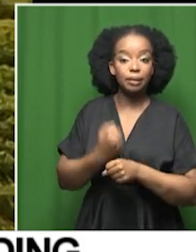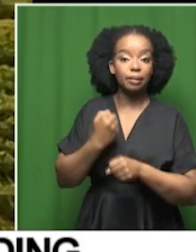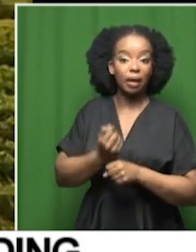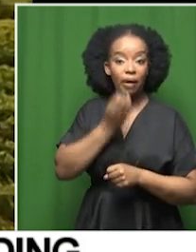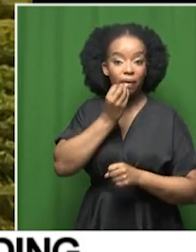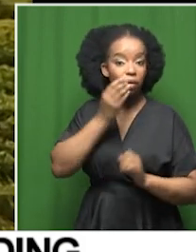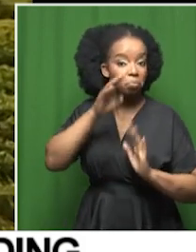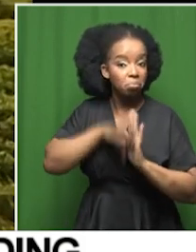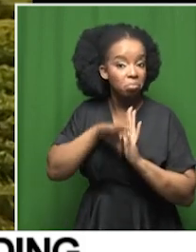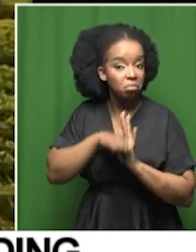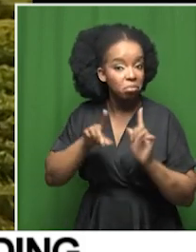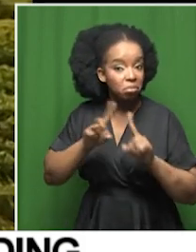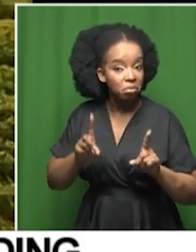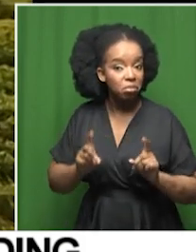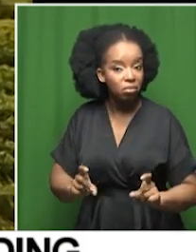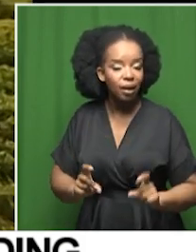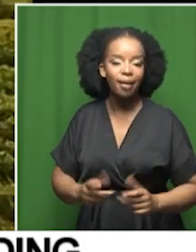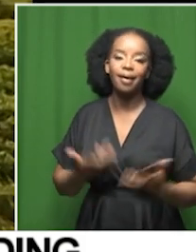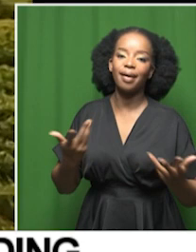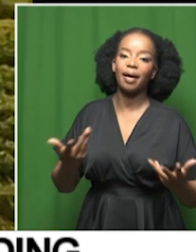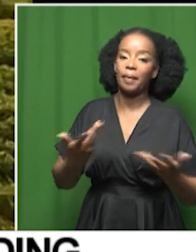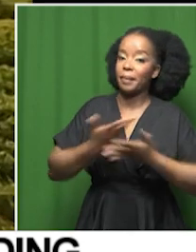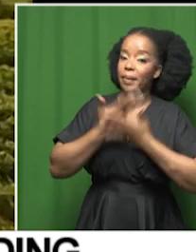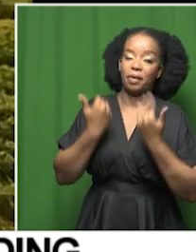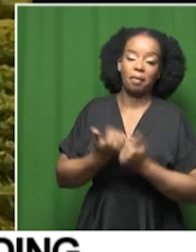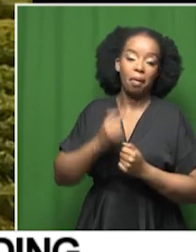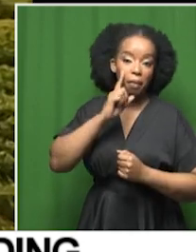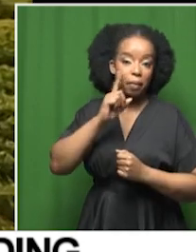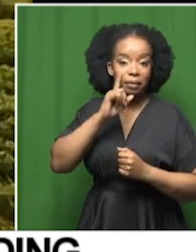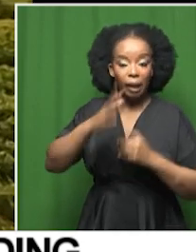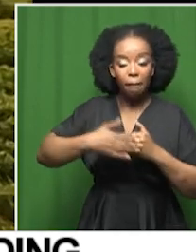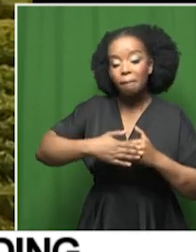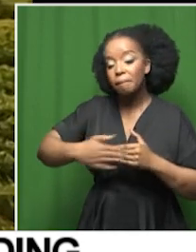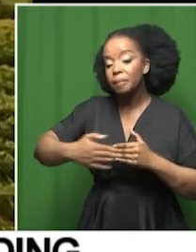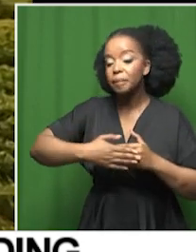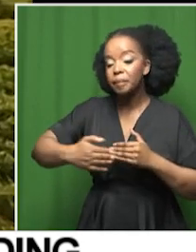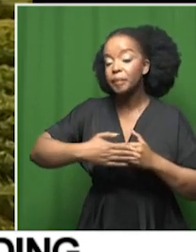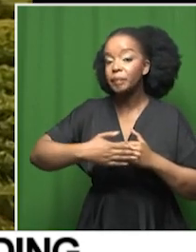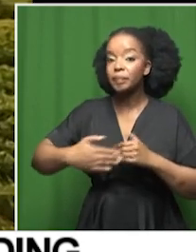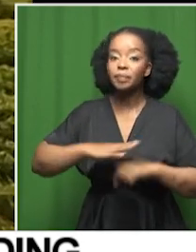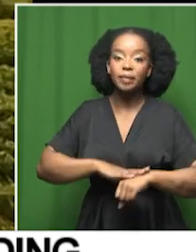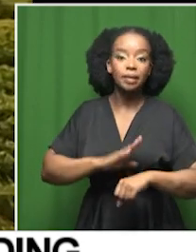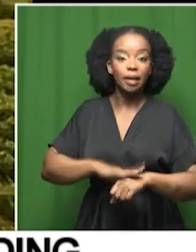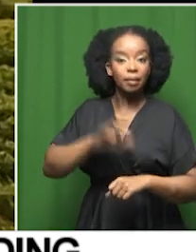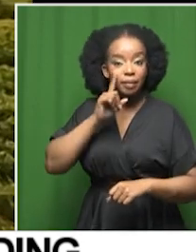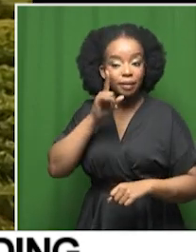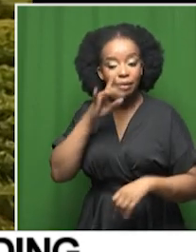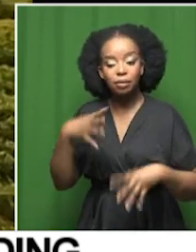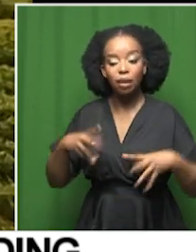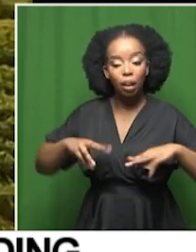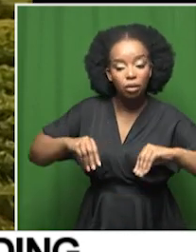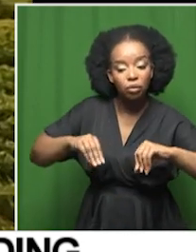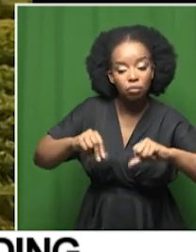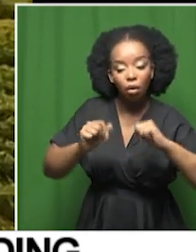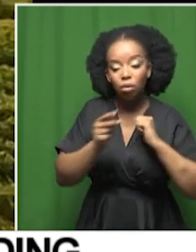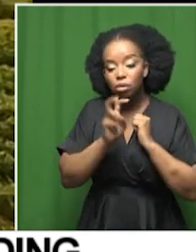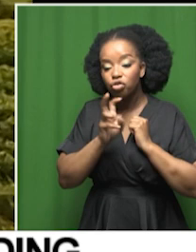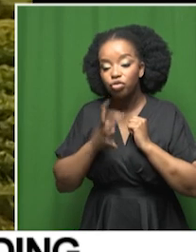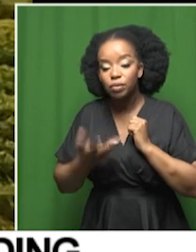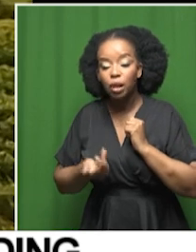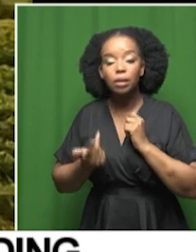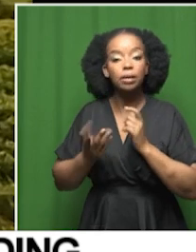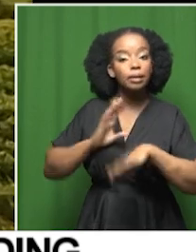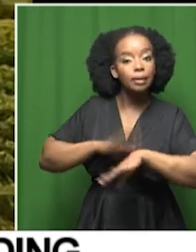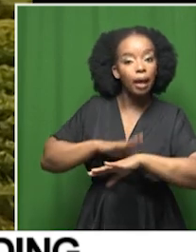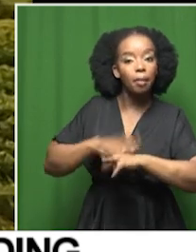it's simply too early to tell. One will only know later on in the season, closer, especially, for instance, with maize and soya, where the harvest season takes place around